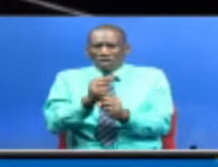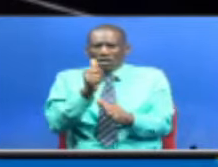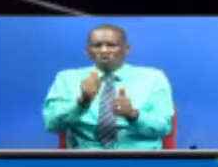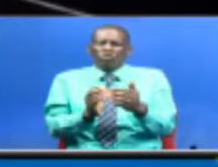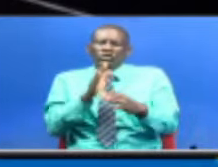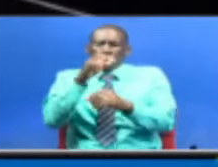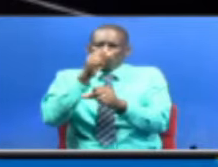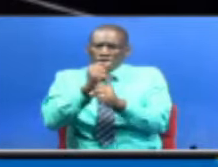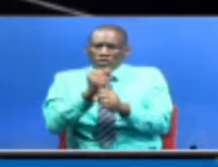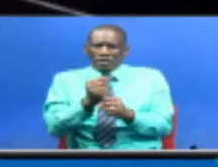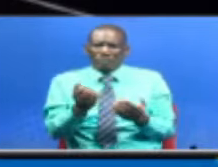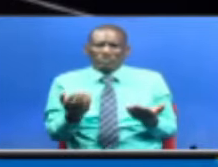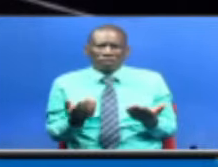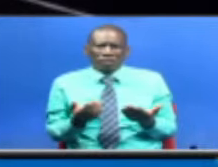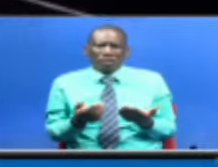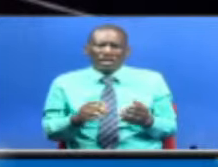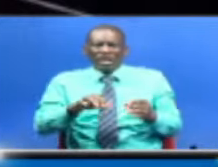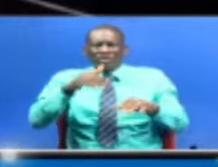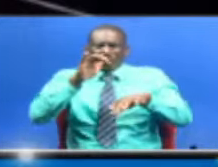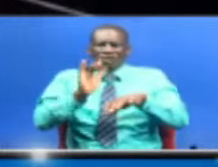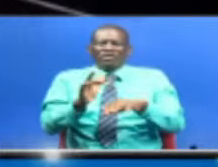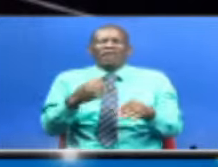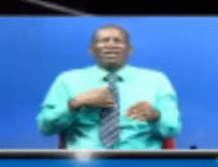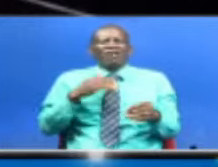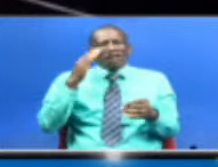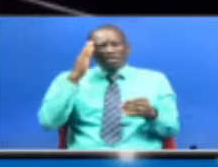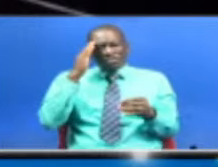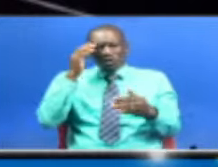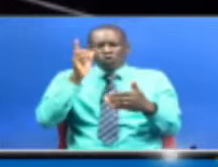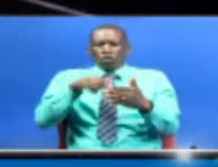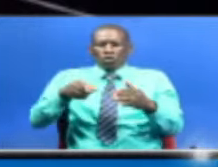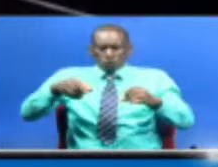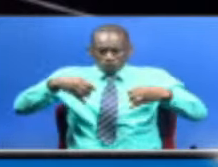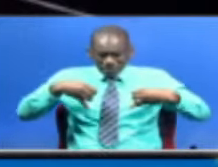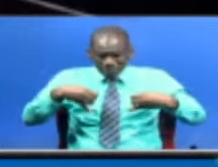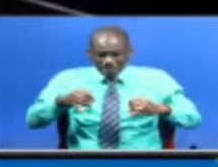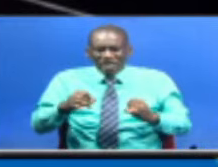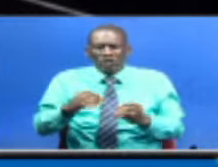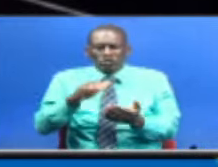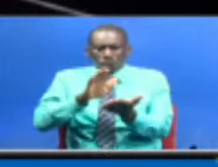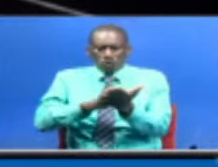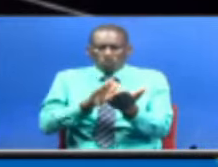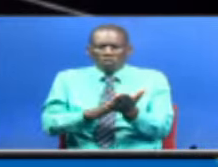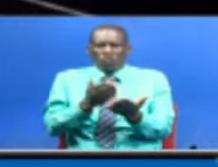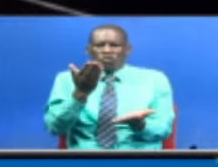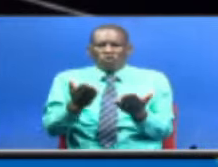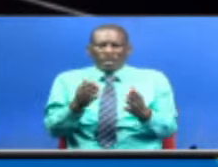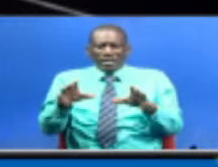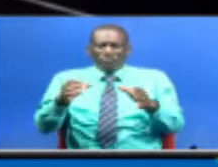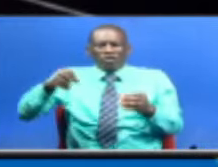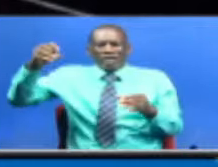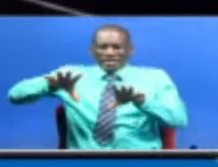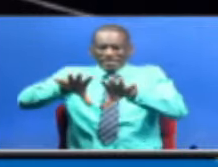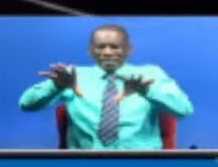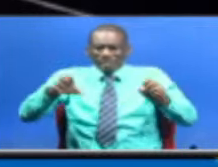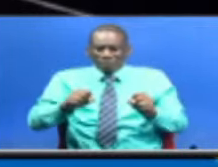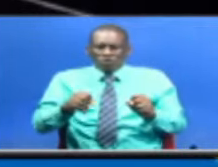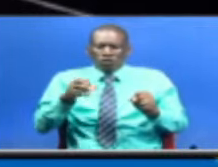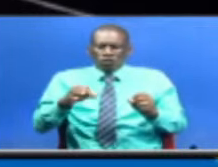or otherwise affects. So I think that what we try to recommend for energy systems to be more